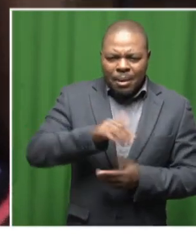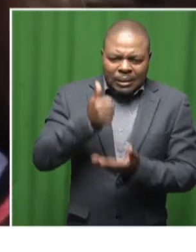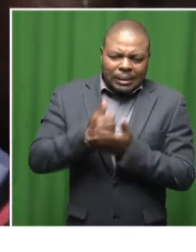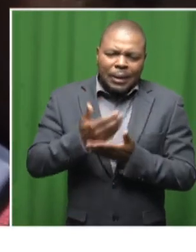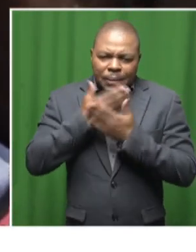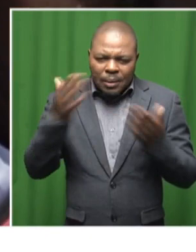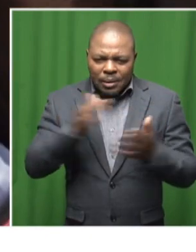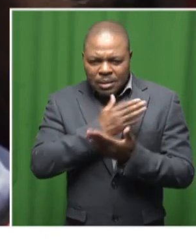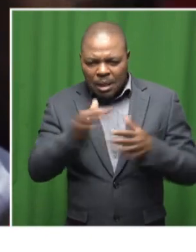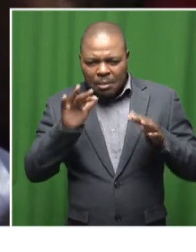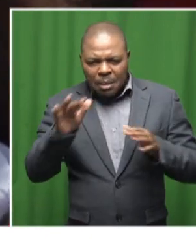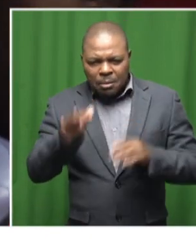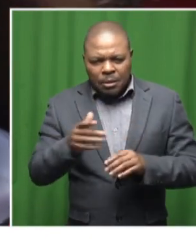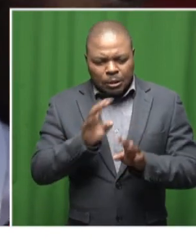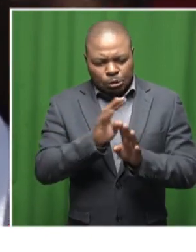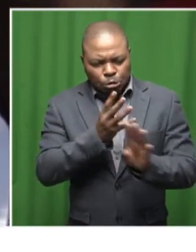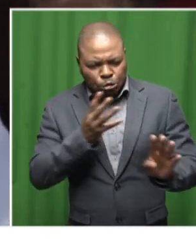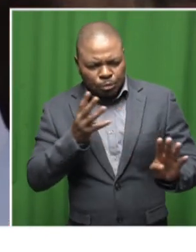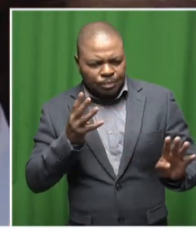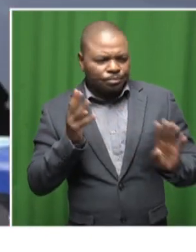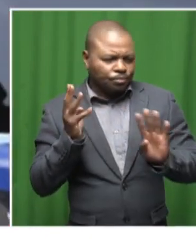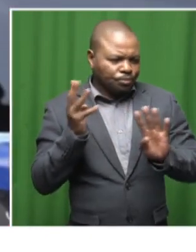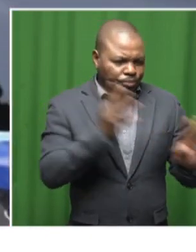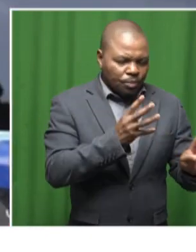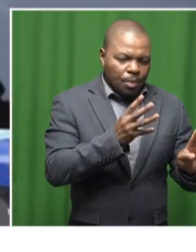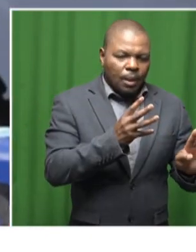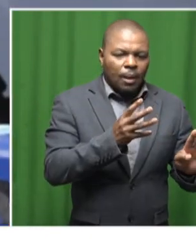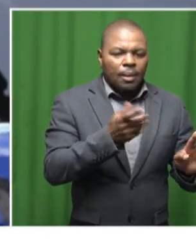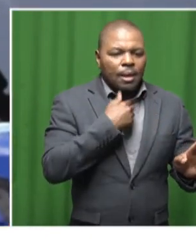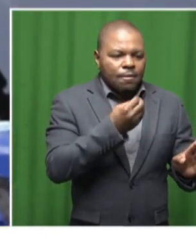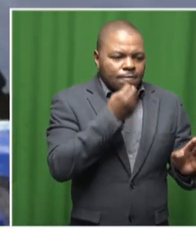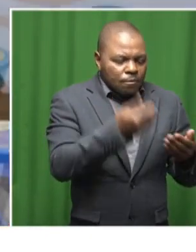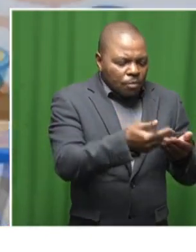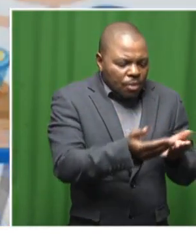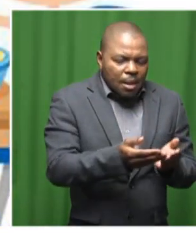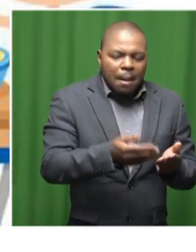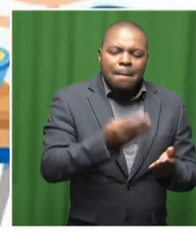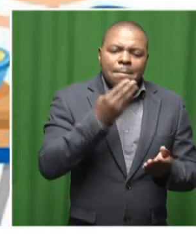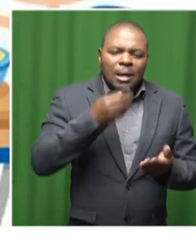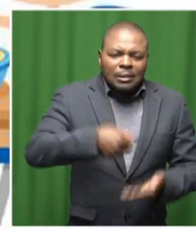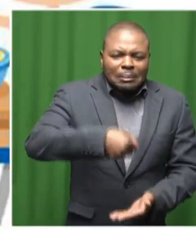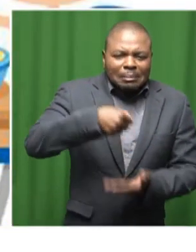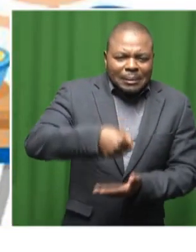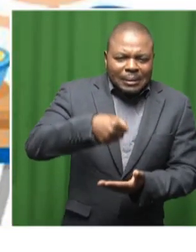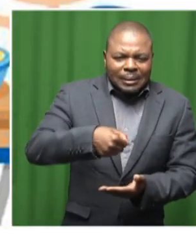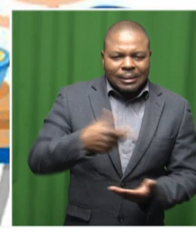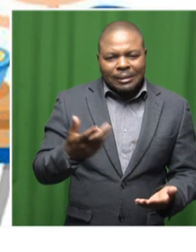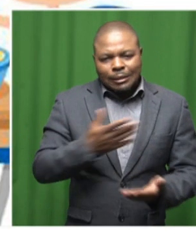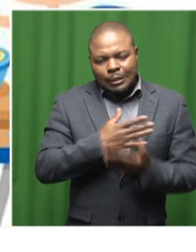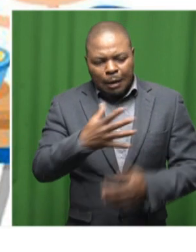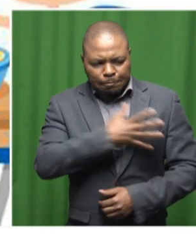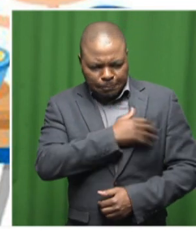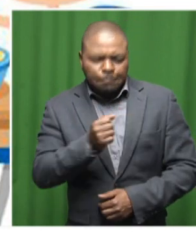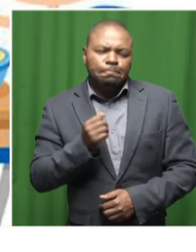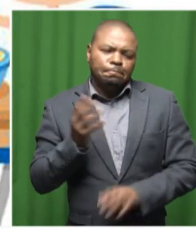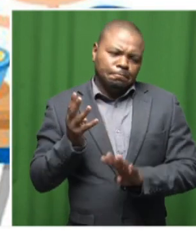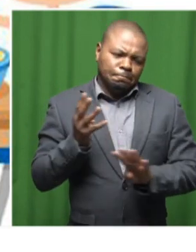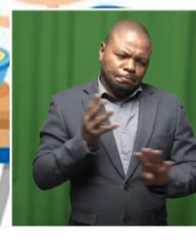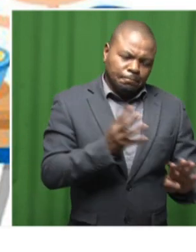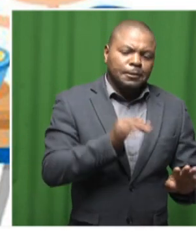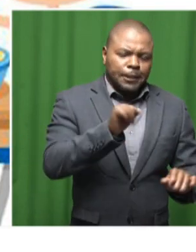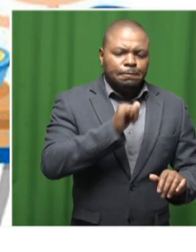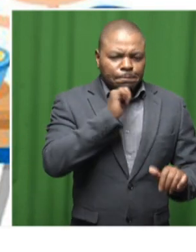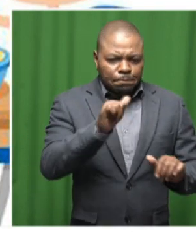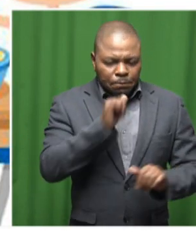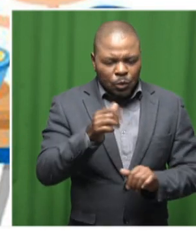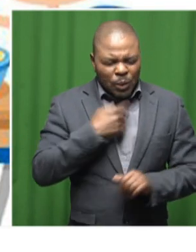Some people actually go to the queue to get their helping on a plastic bag. Those are the very brave and desperate ones, as it appeared.